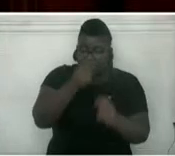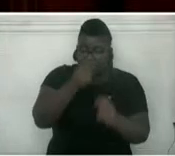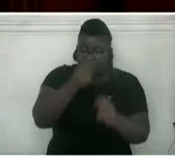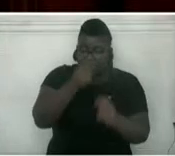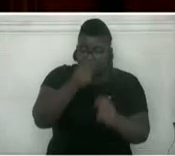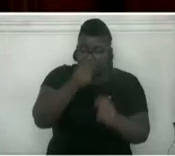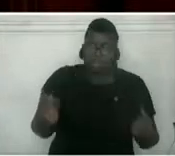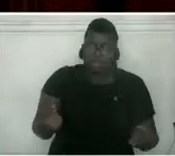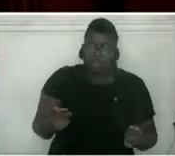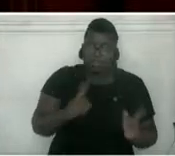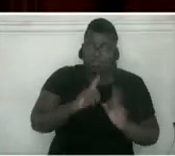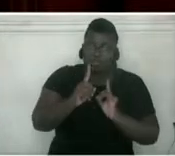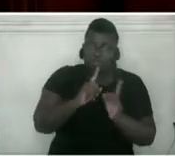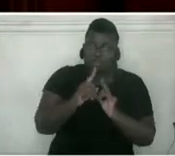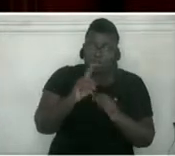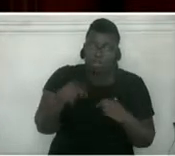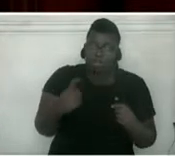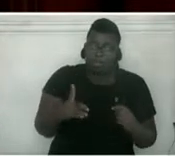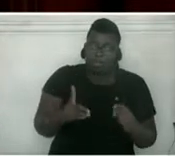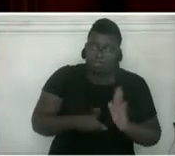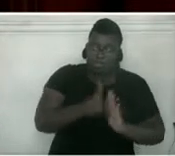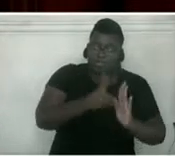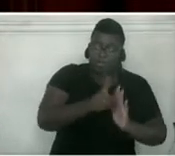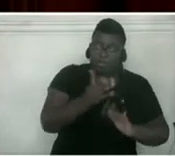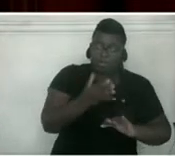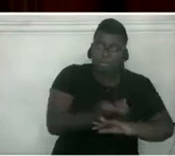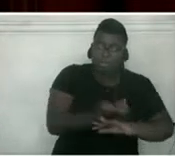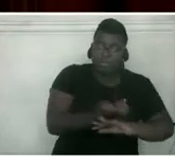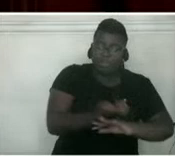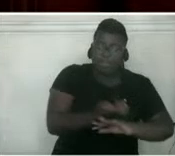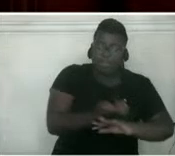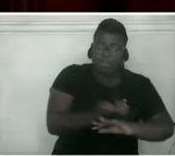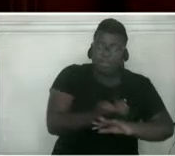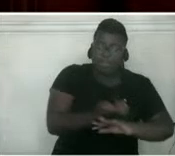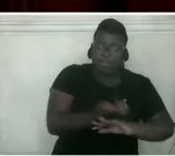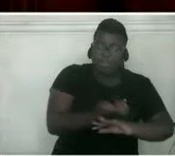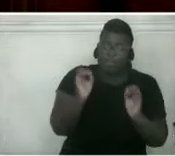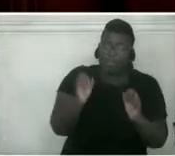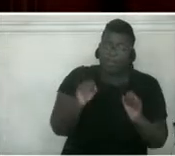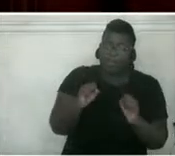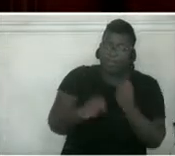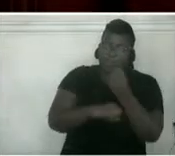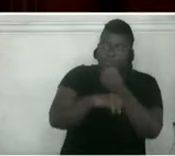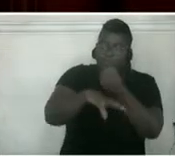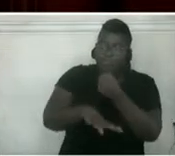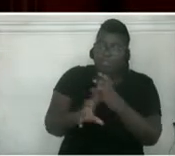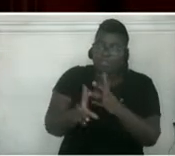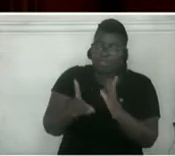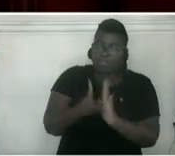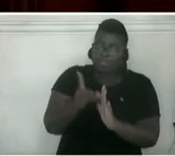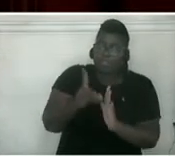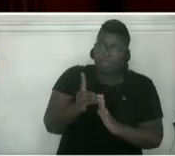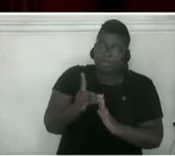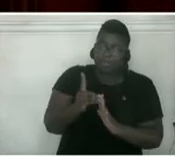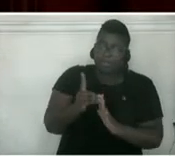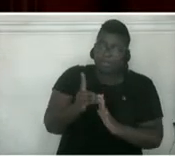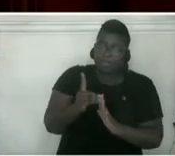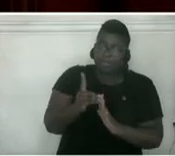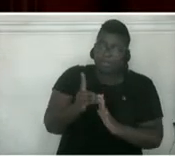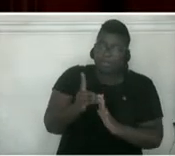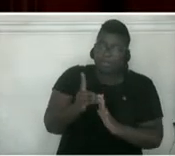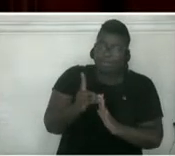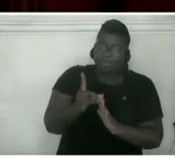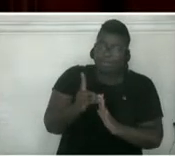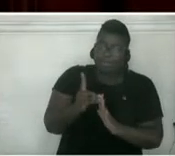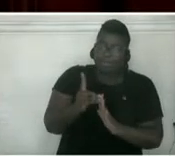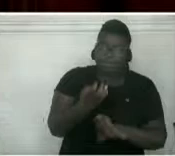about growing the economy without focusing on infrastructure development. As part of economic